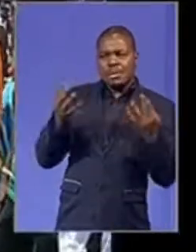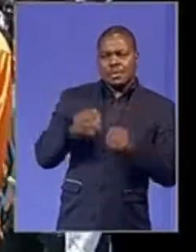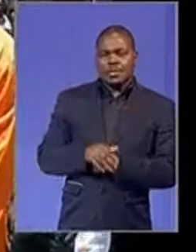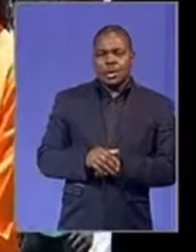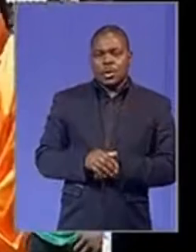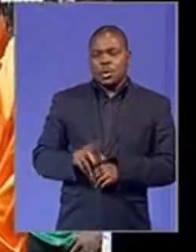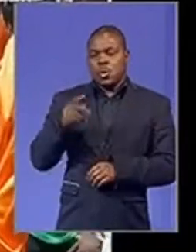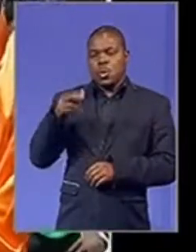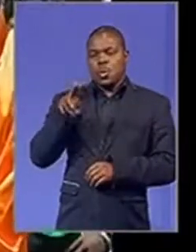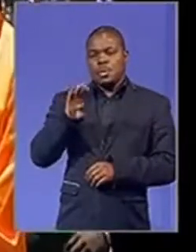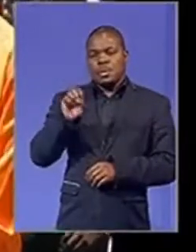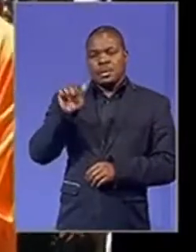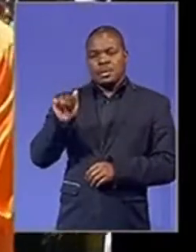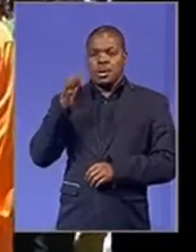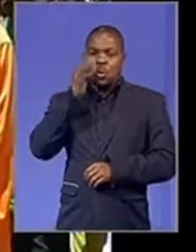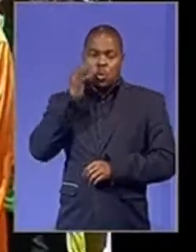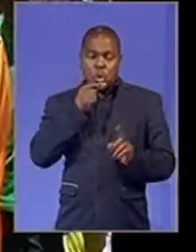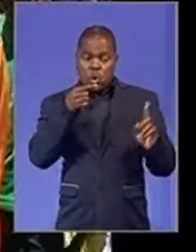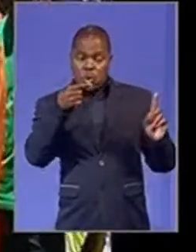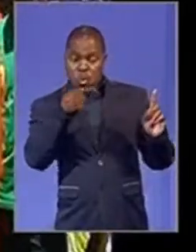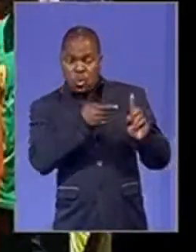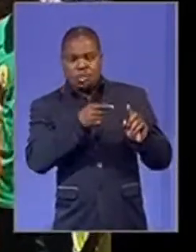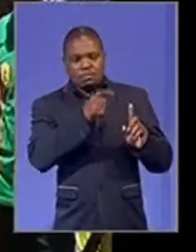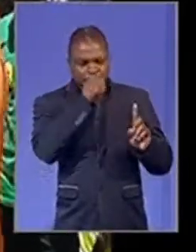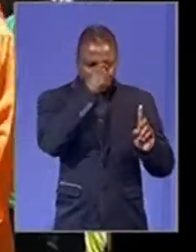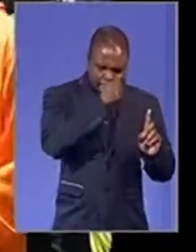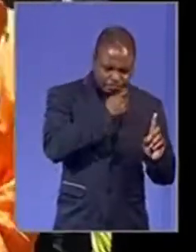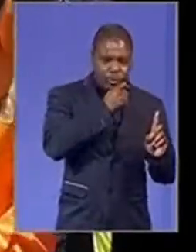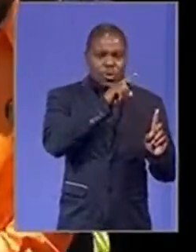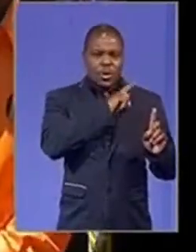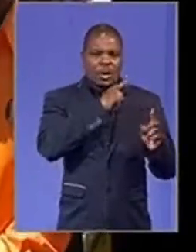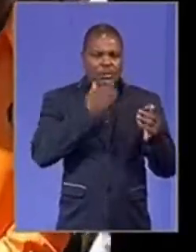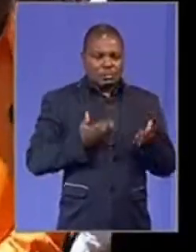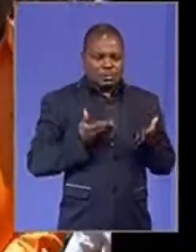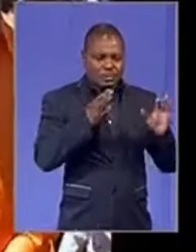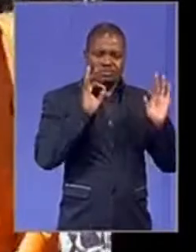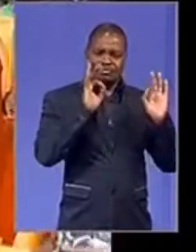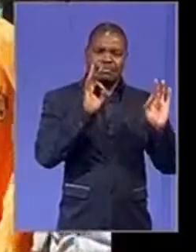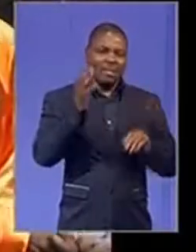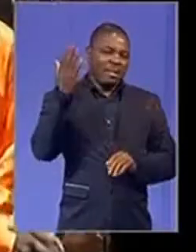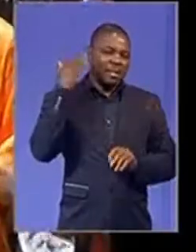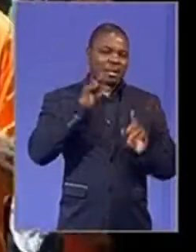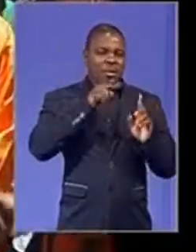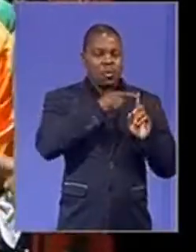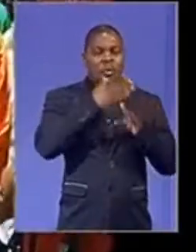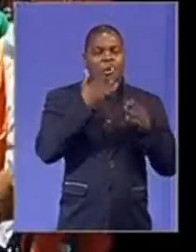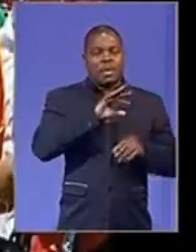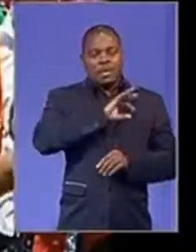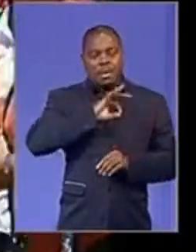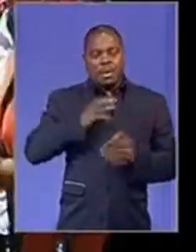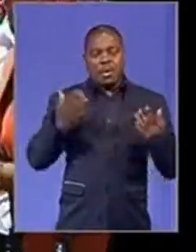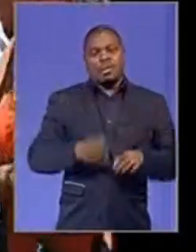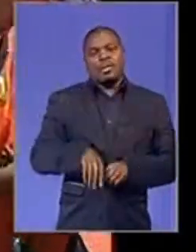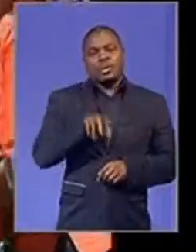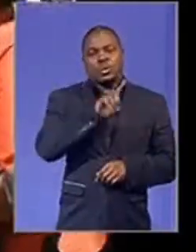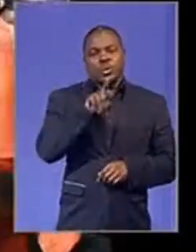ho bolela ha Magwaza Msibi a ile a fuwa tlotla ka phano ya ditshebeletso e tswileng matsoho nakong eo e neng e le meyara ya Zululand.